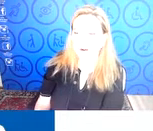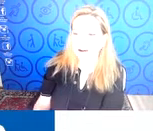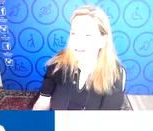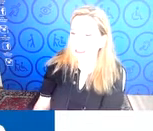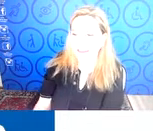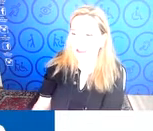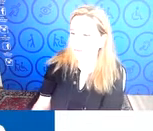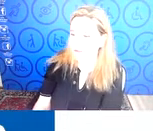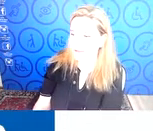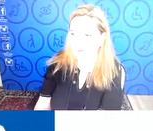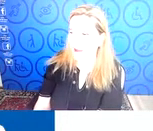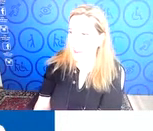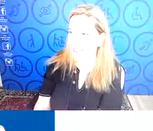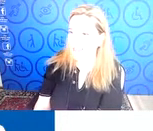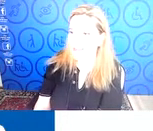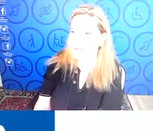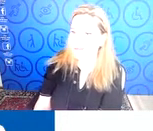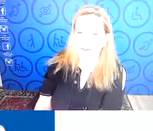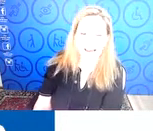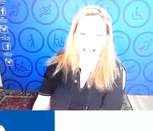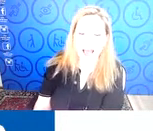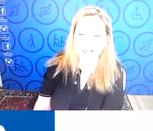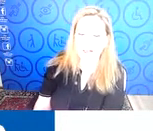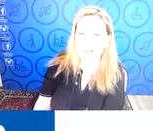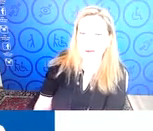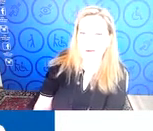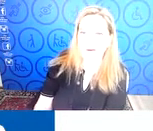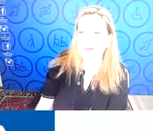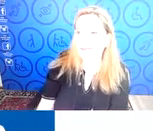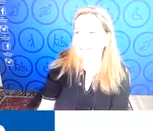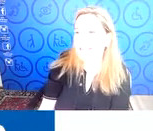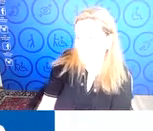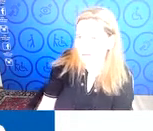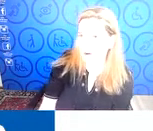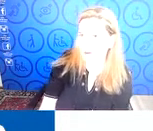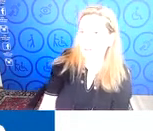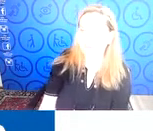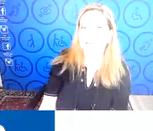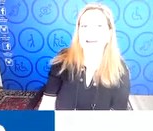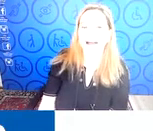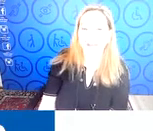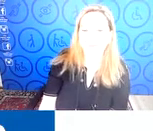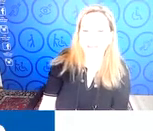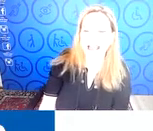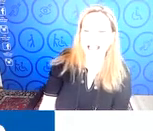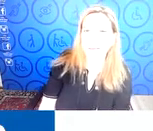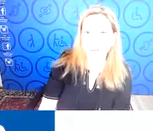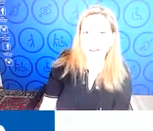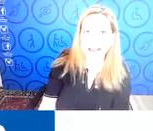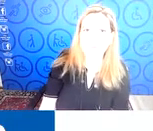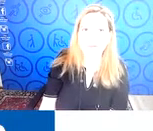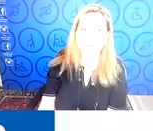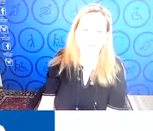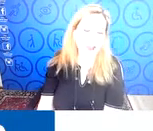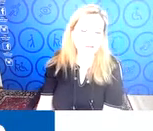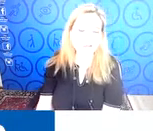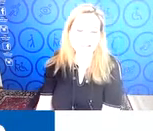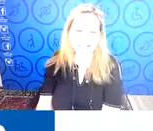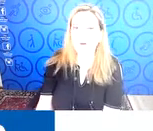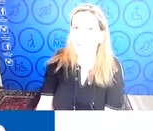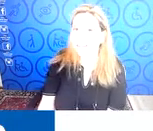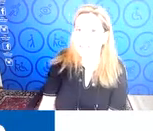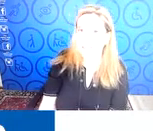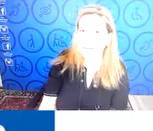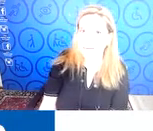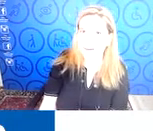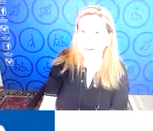and we're all lining up, Christopher, as you see. So whoever doesn't know me, I am Michal Rimon, and I'm the proud CEO